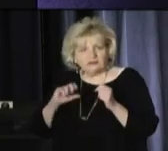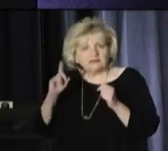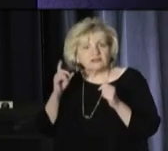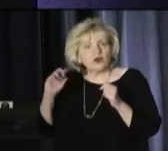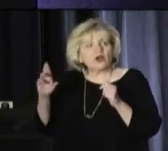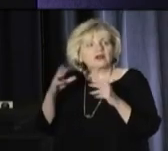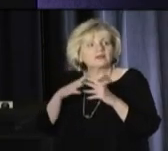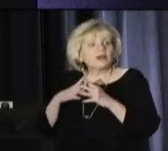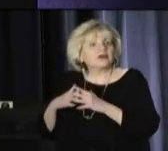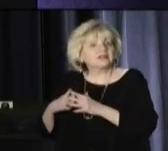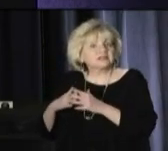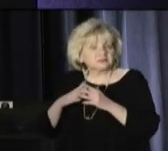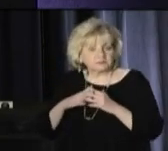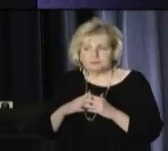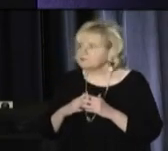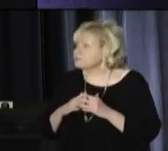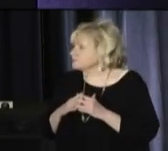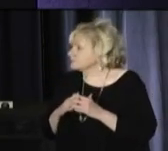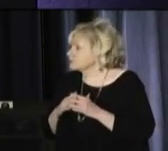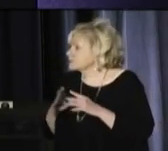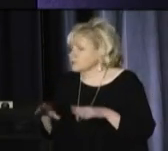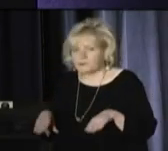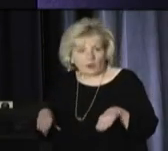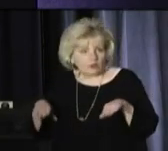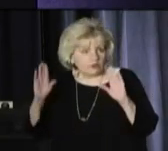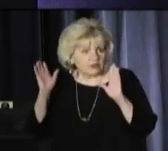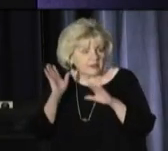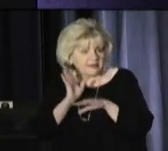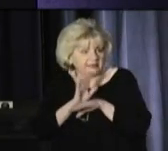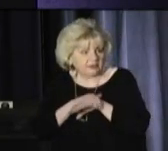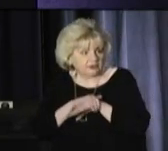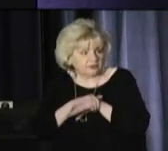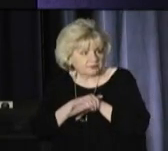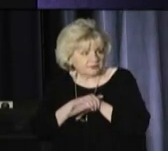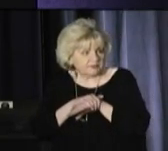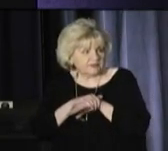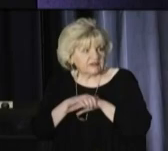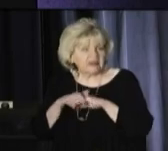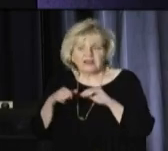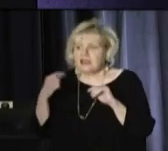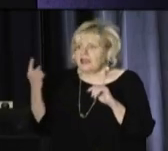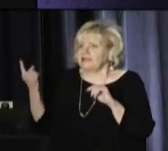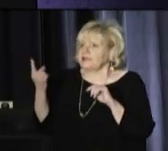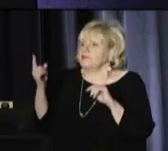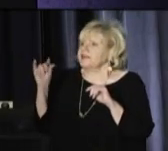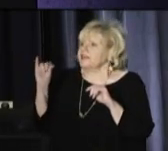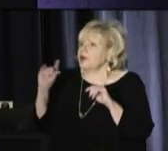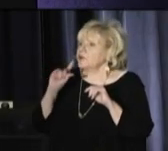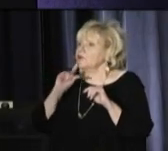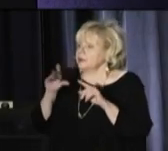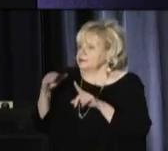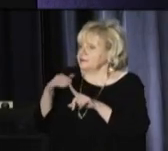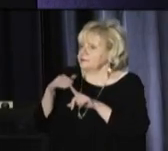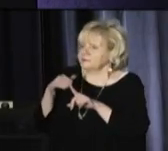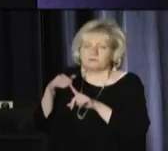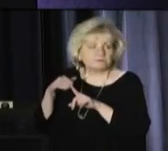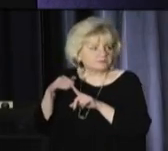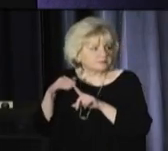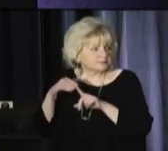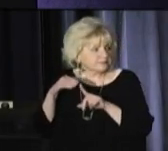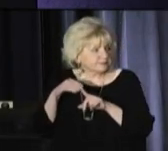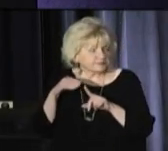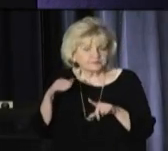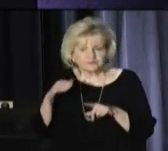who grew up reading English, there was something there that was in recognition. And then, you know, in terms of poets,